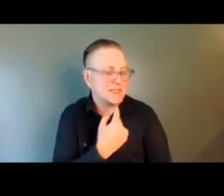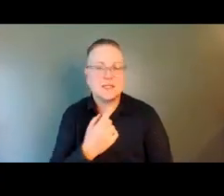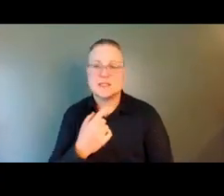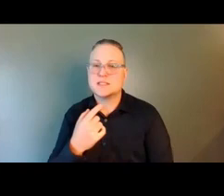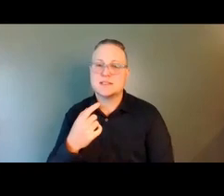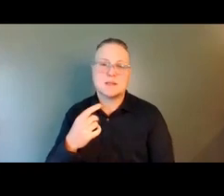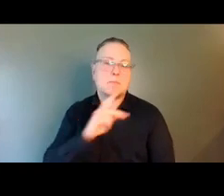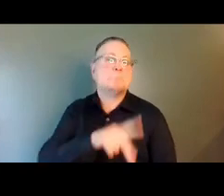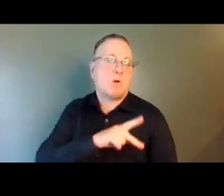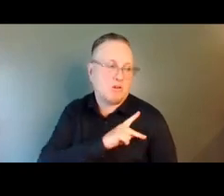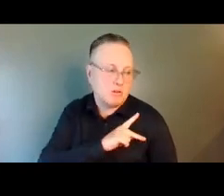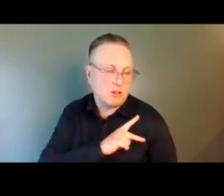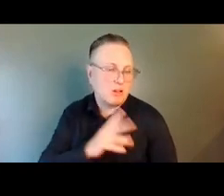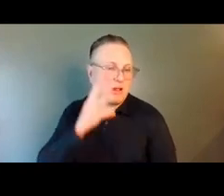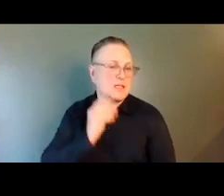examples of what I would